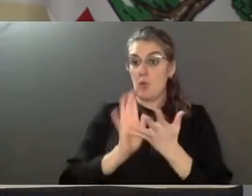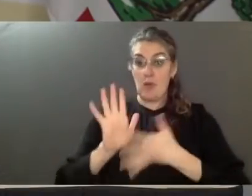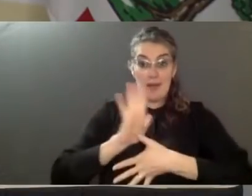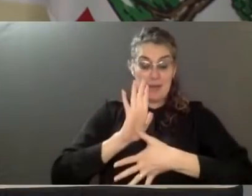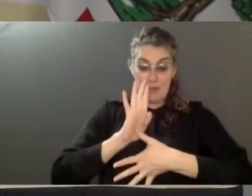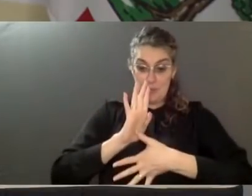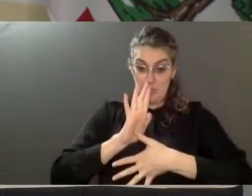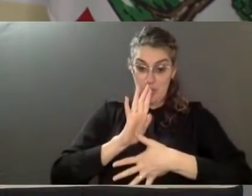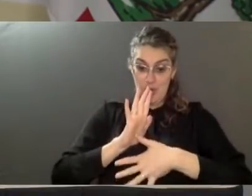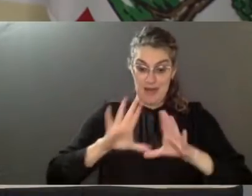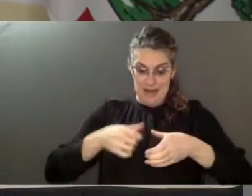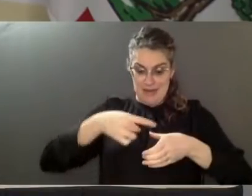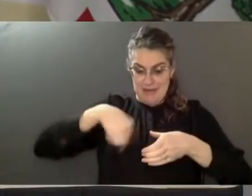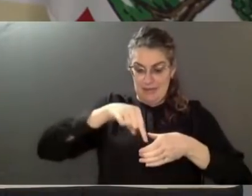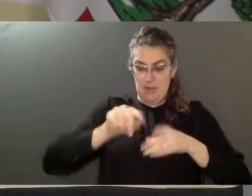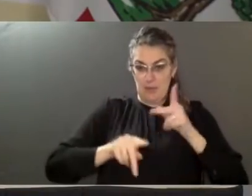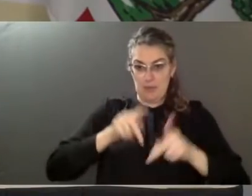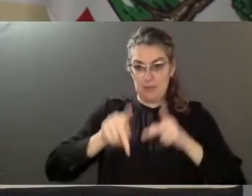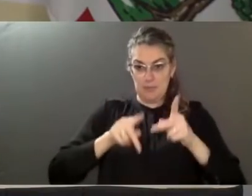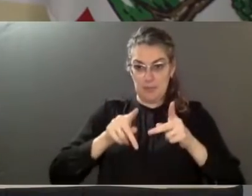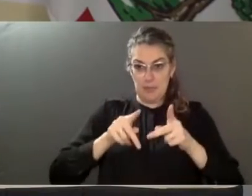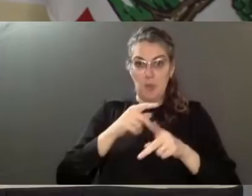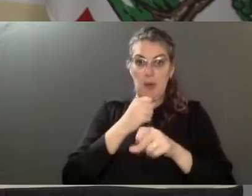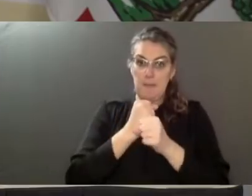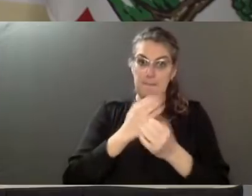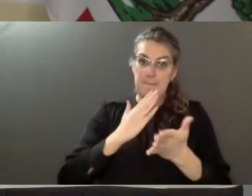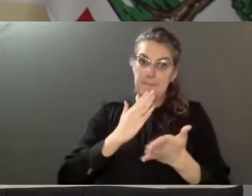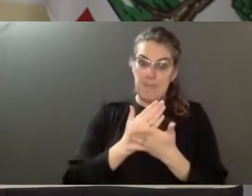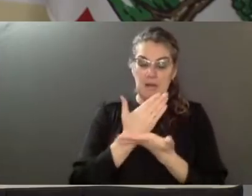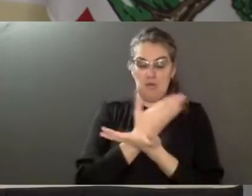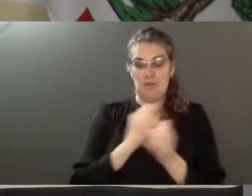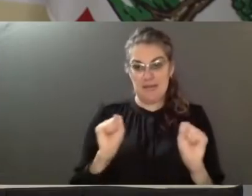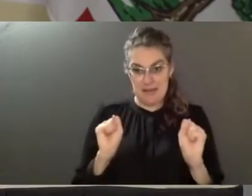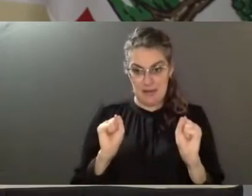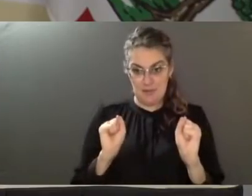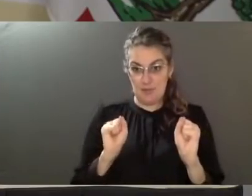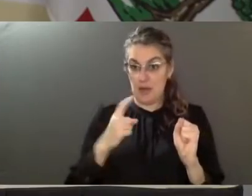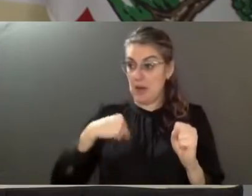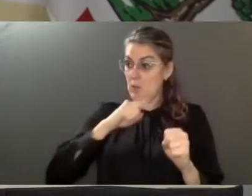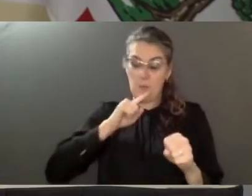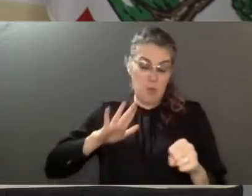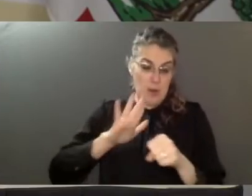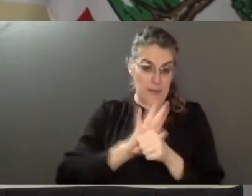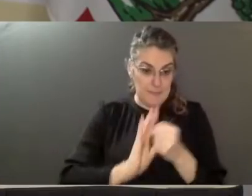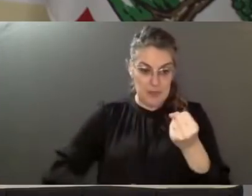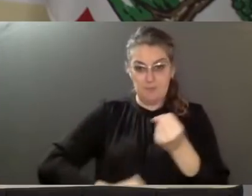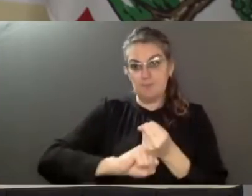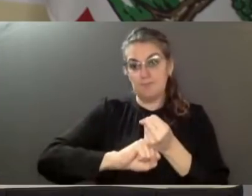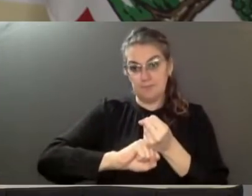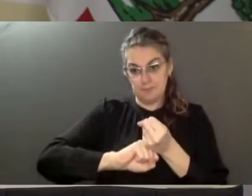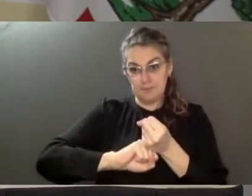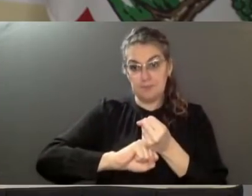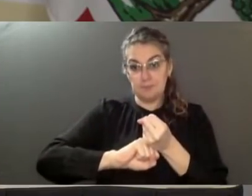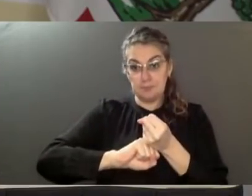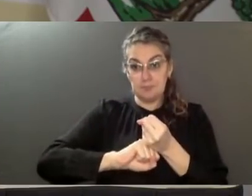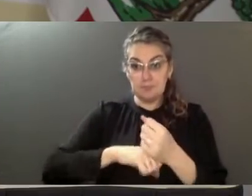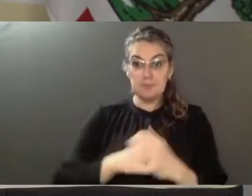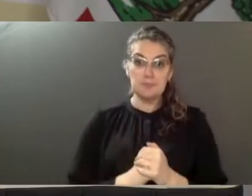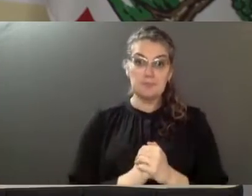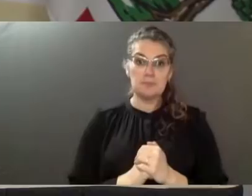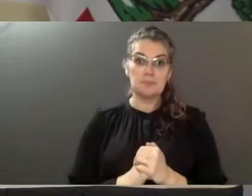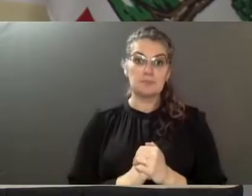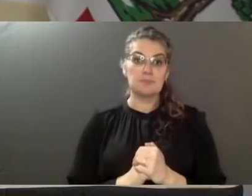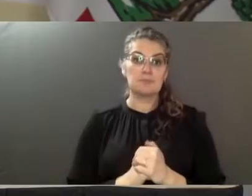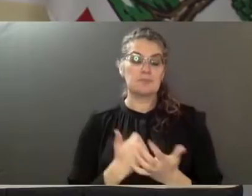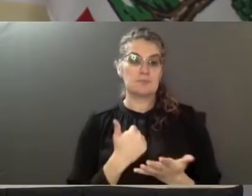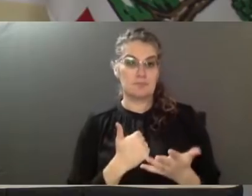this. And we've made the commitment that we will be there. Just need to know what we need to help provide. Okay, and